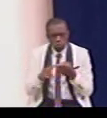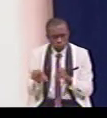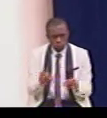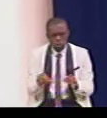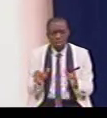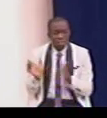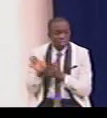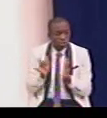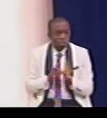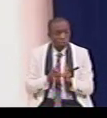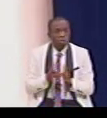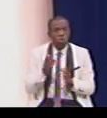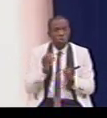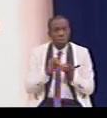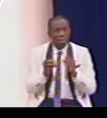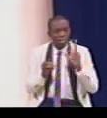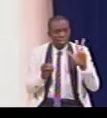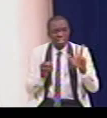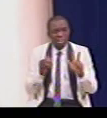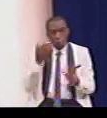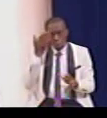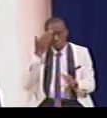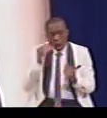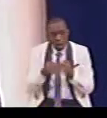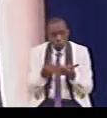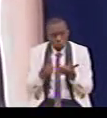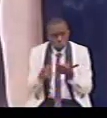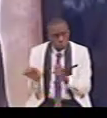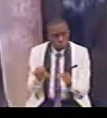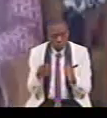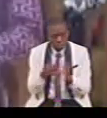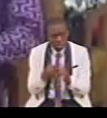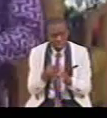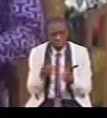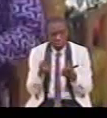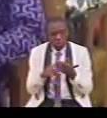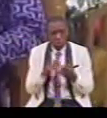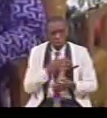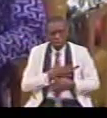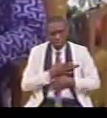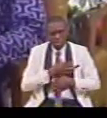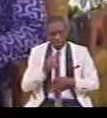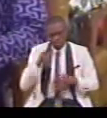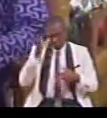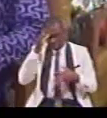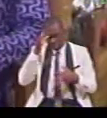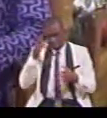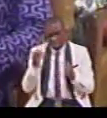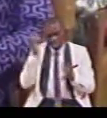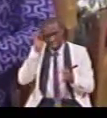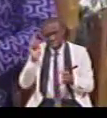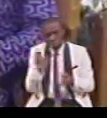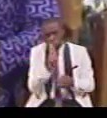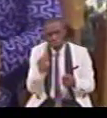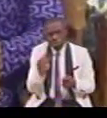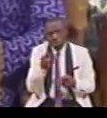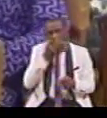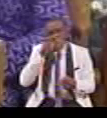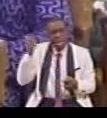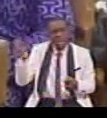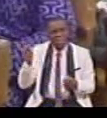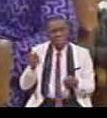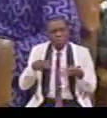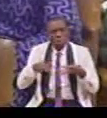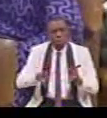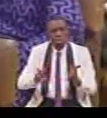it that you to please the father and he used the appropriate method he used the best method so that he will please the father